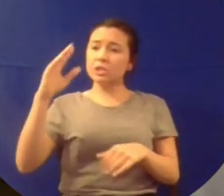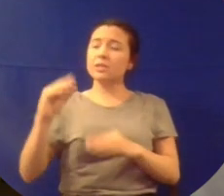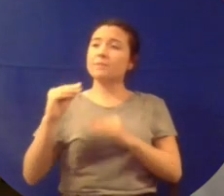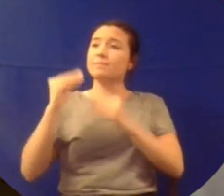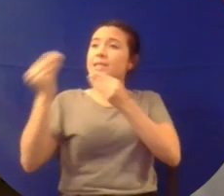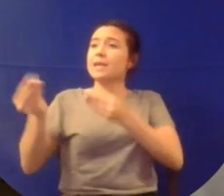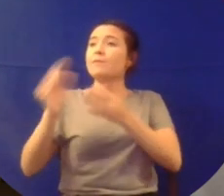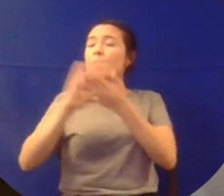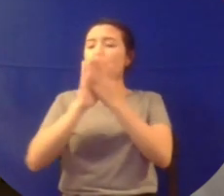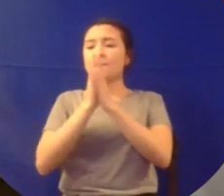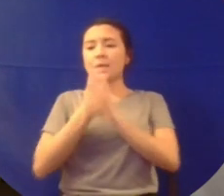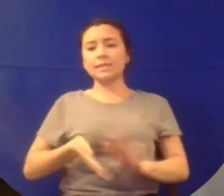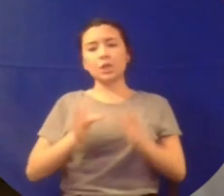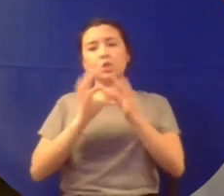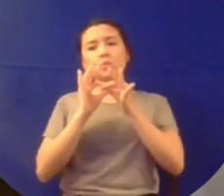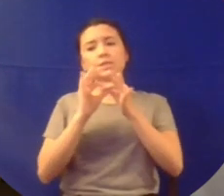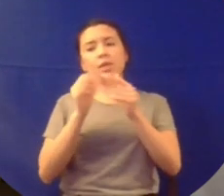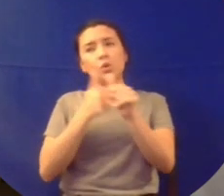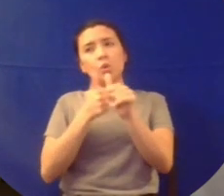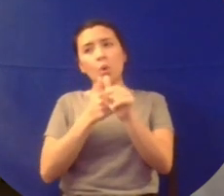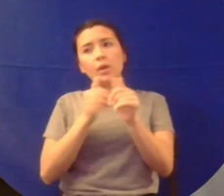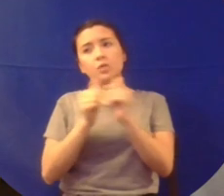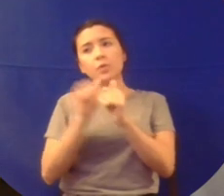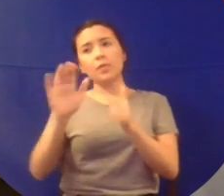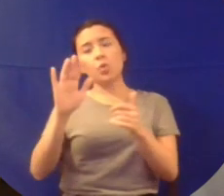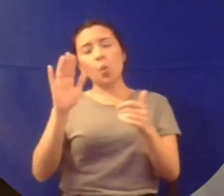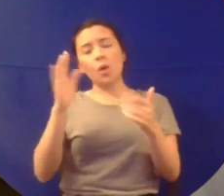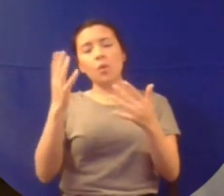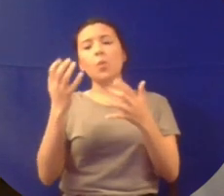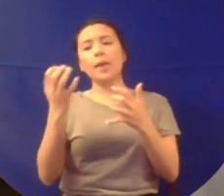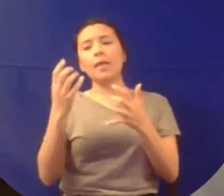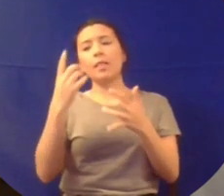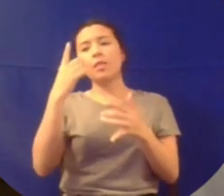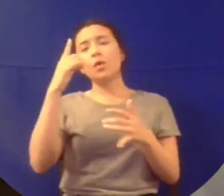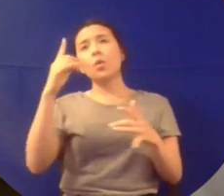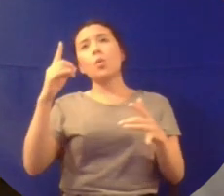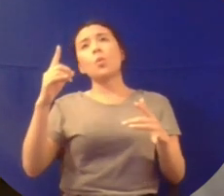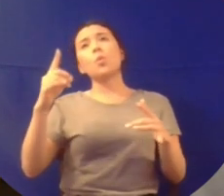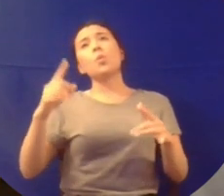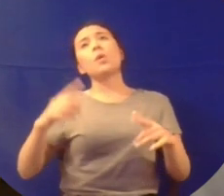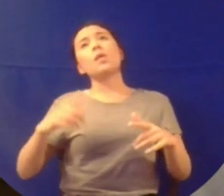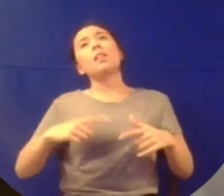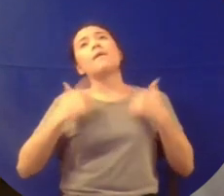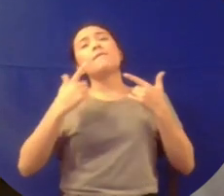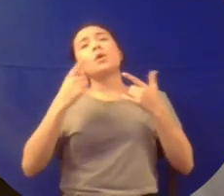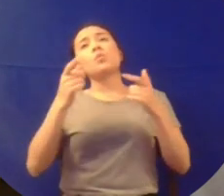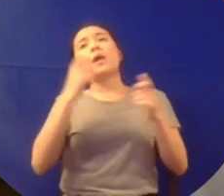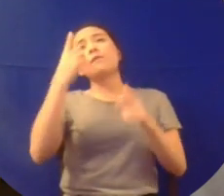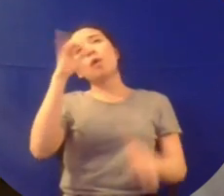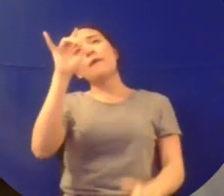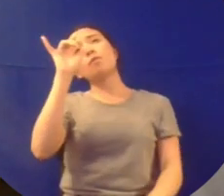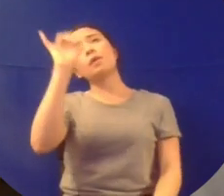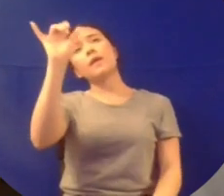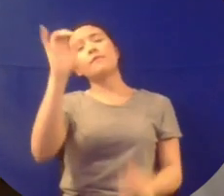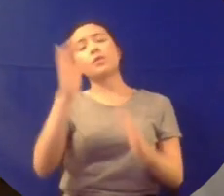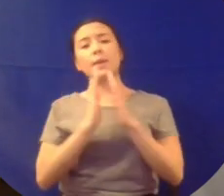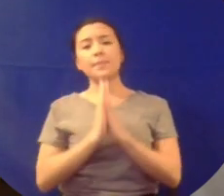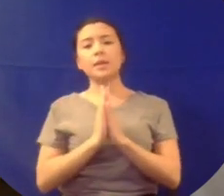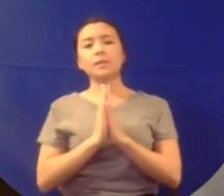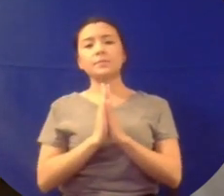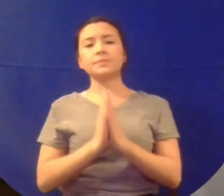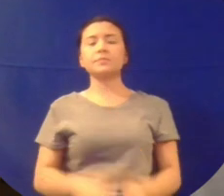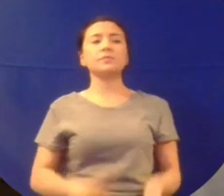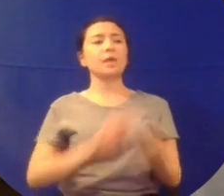church, and graciously grant her peace and unity in accordance with your will, who live and reign